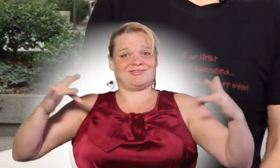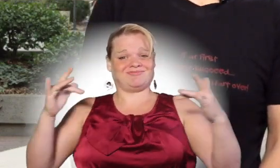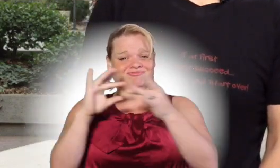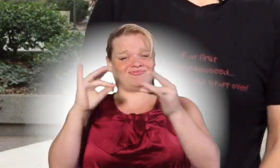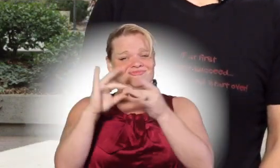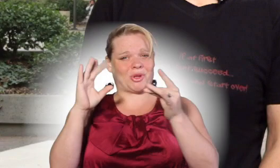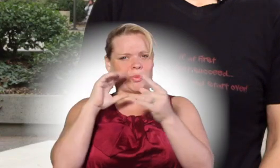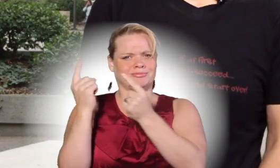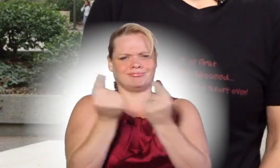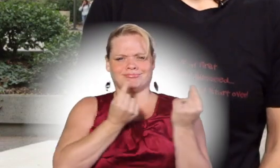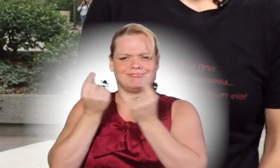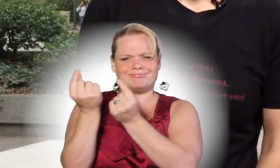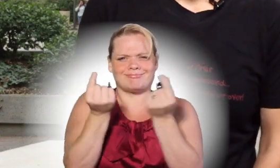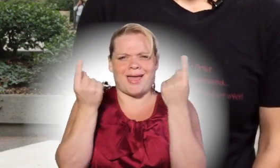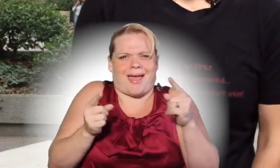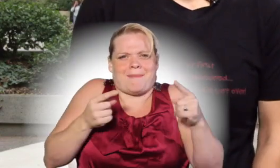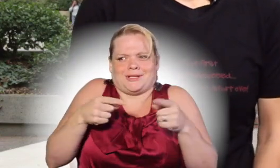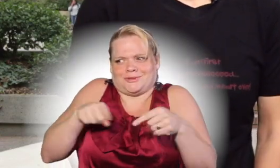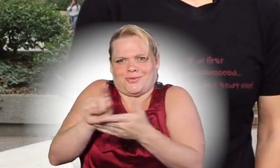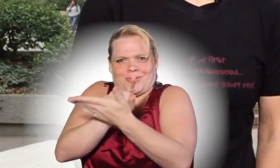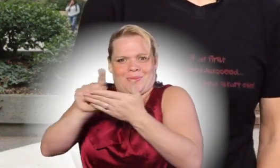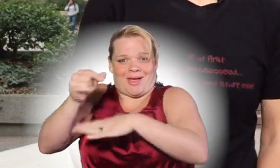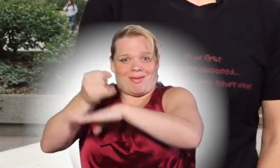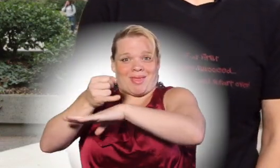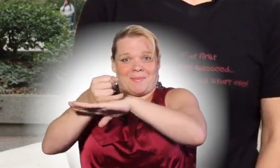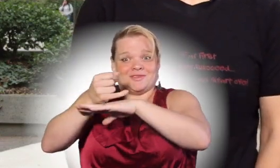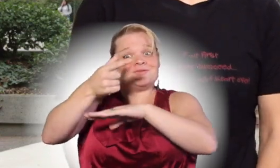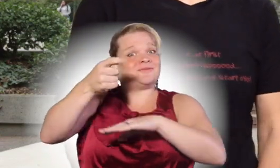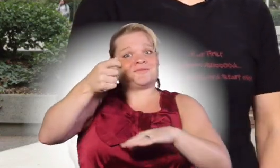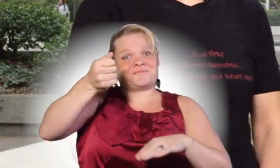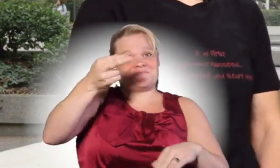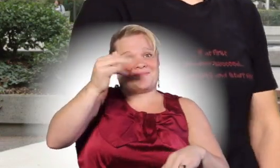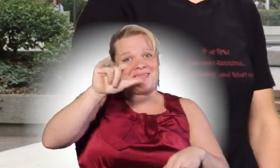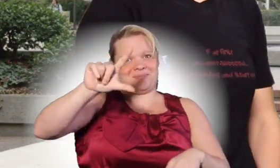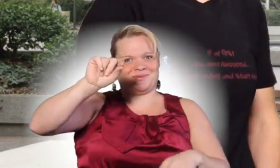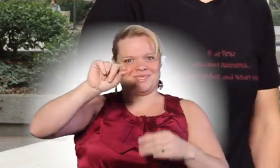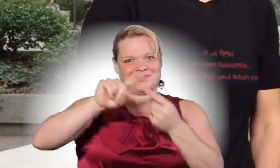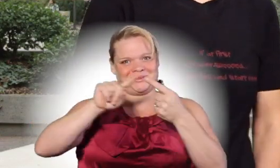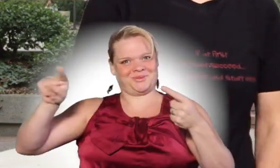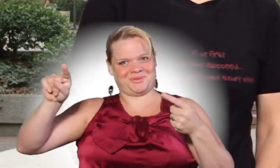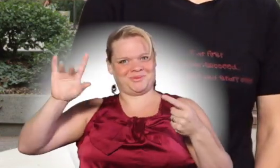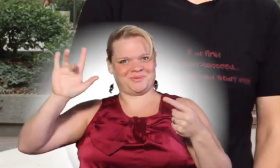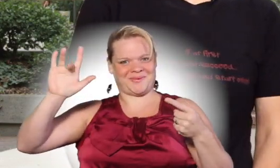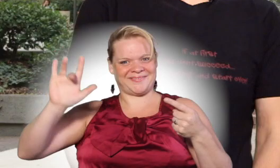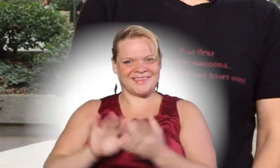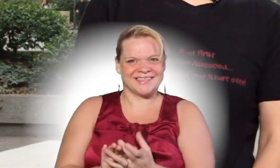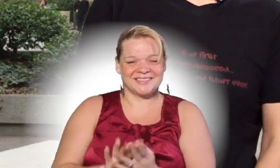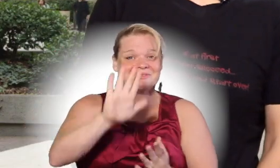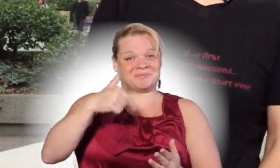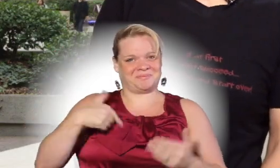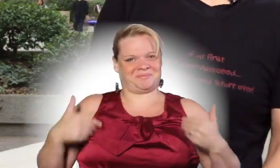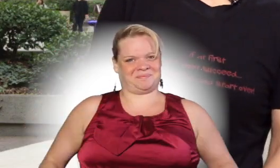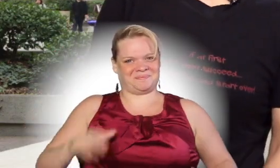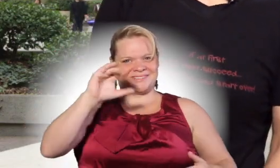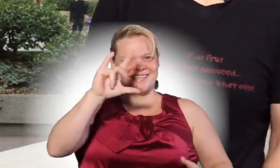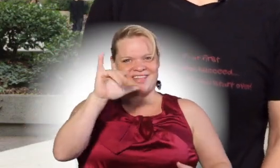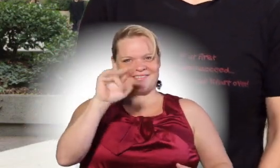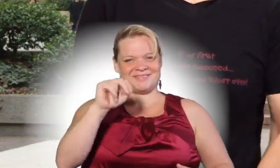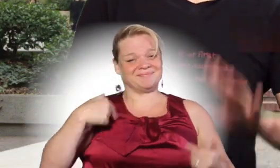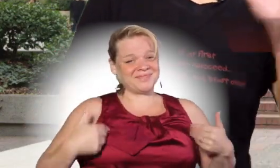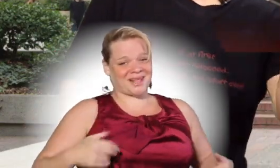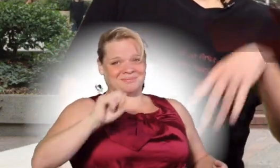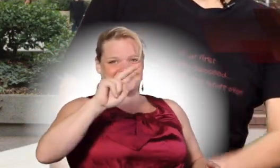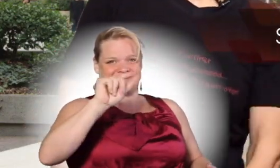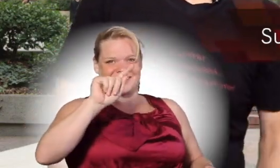In this episode, we'll bring you the events happening on campus during this week of April 20th through the 25th. My name is